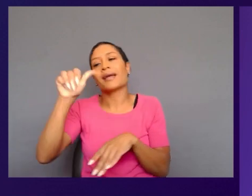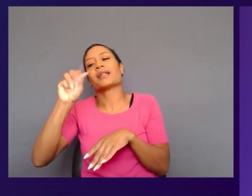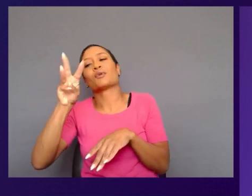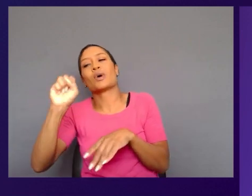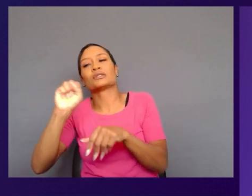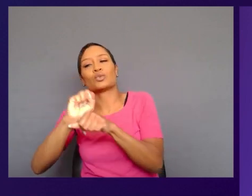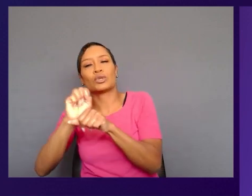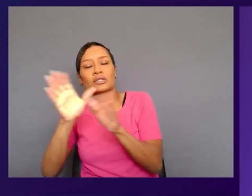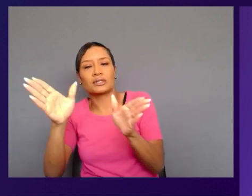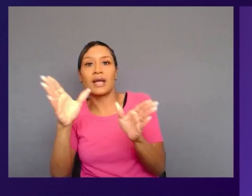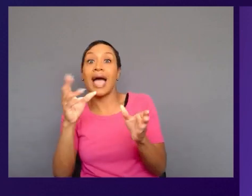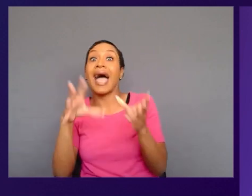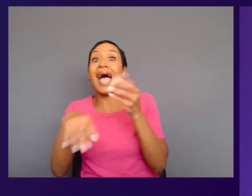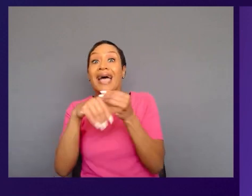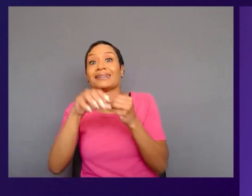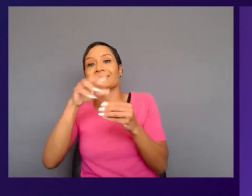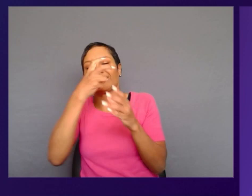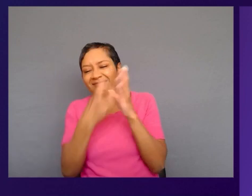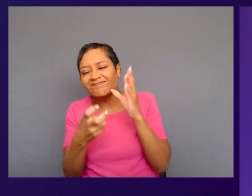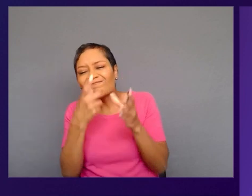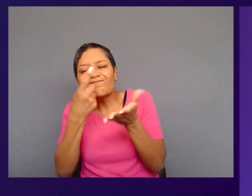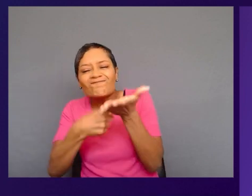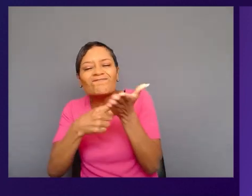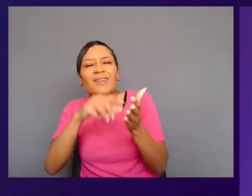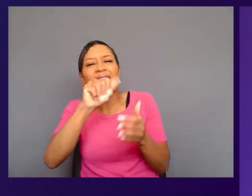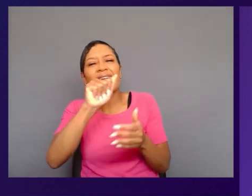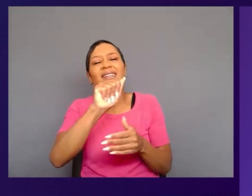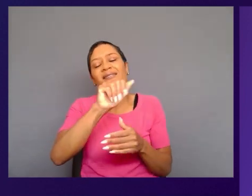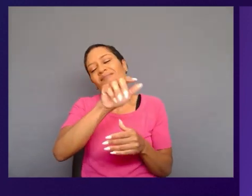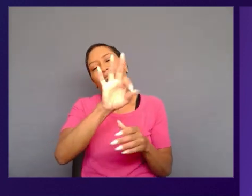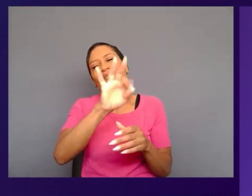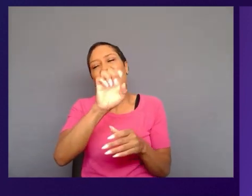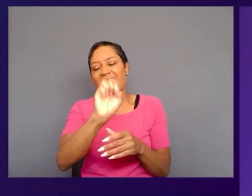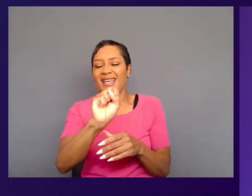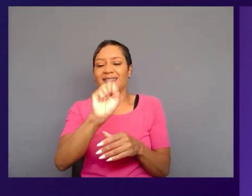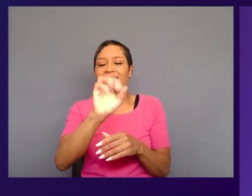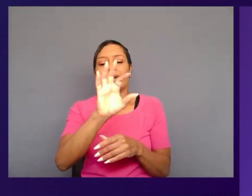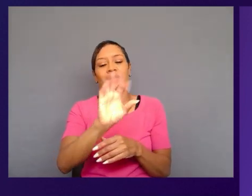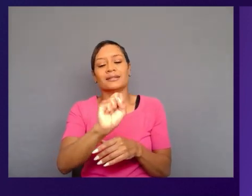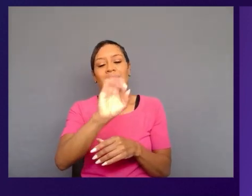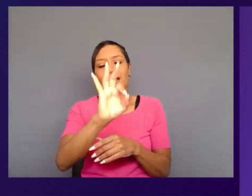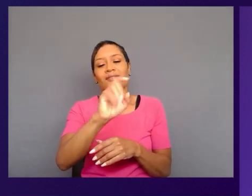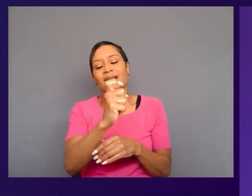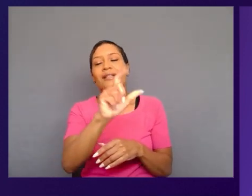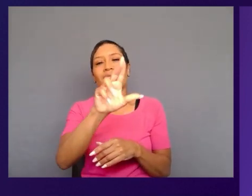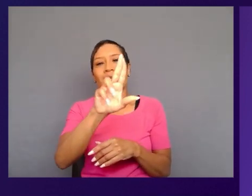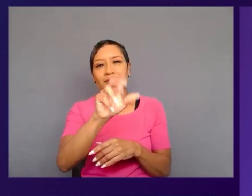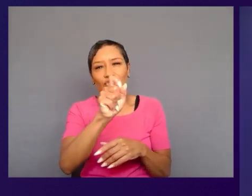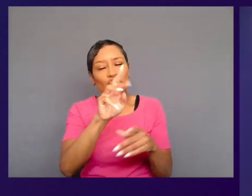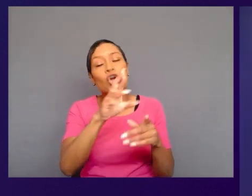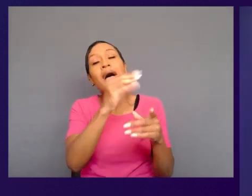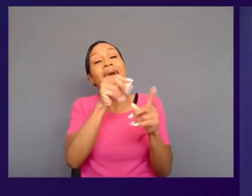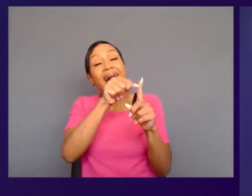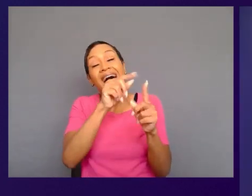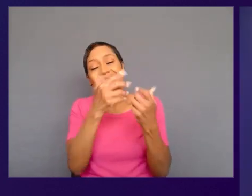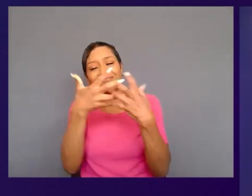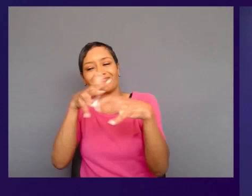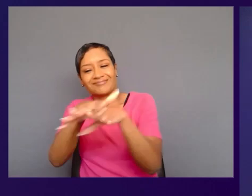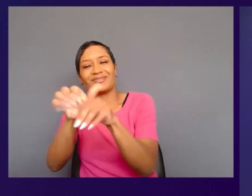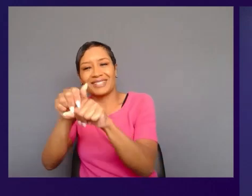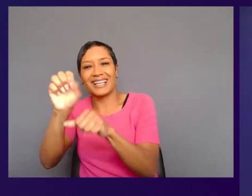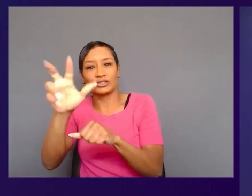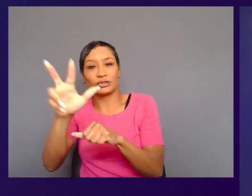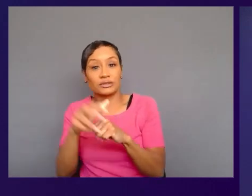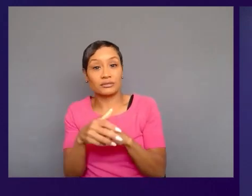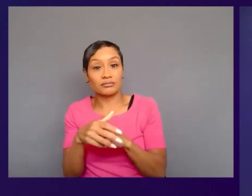things, a deep dive on FSx for Lustre, the file service, and the specifics of how it integrates directly with S3. So if you want any more detail on